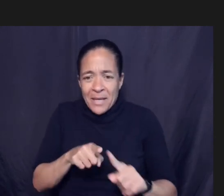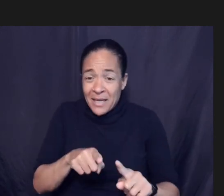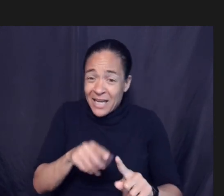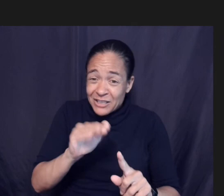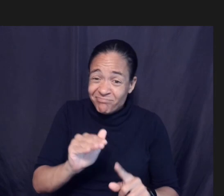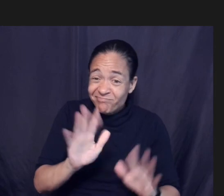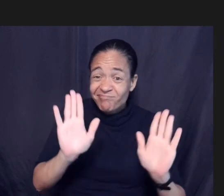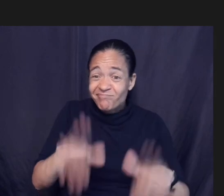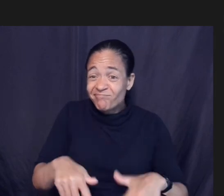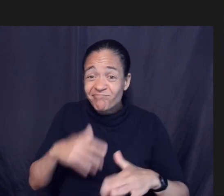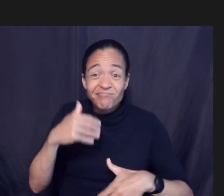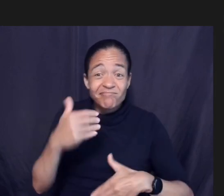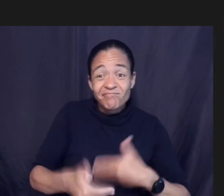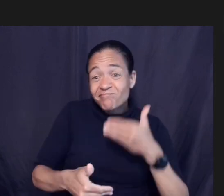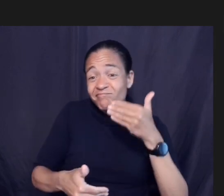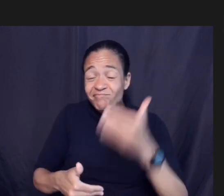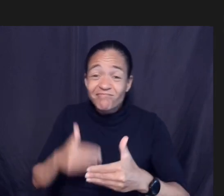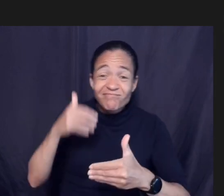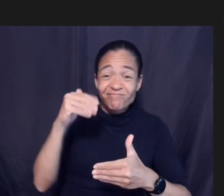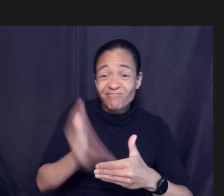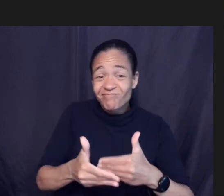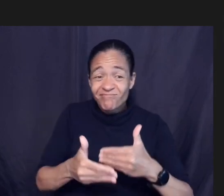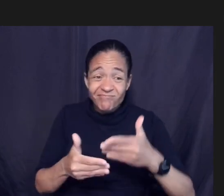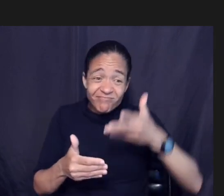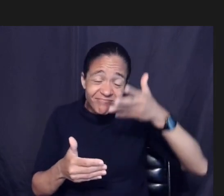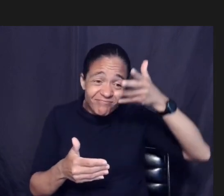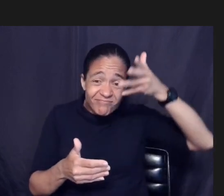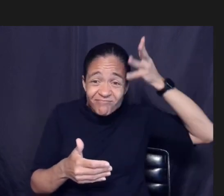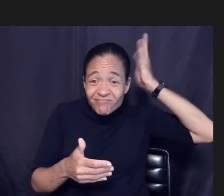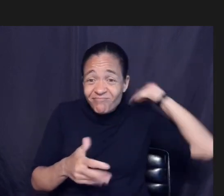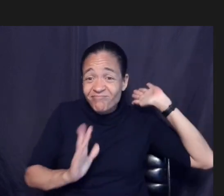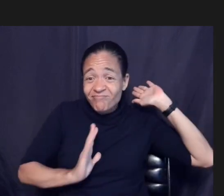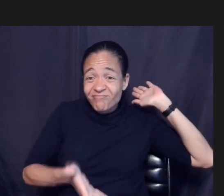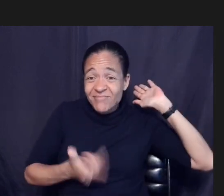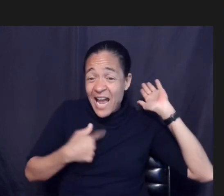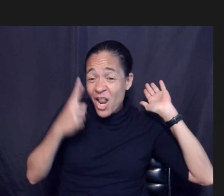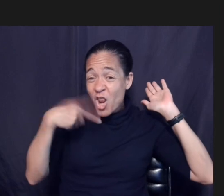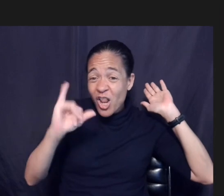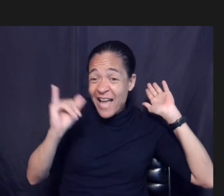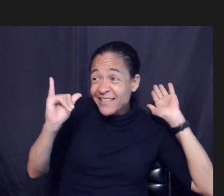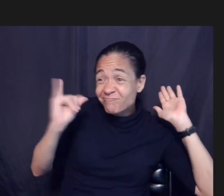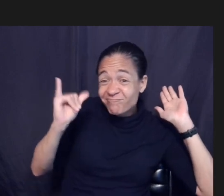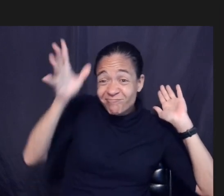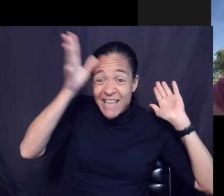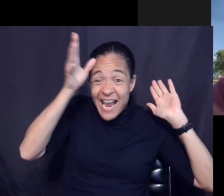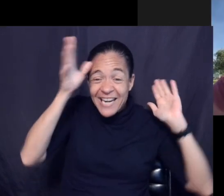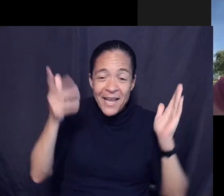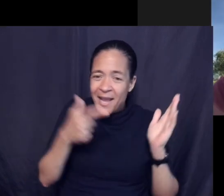like she took it like in stride and was like just rubbing her head. I was like, oh, okay, I'm like daddy